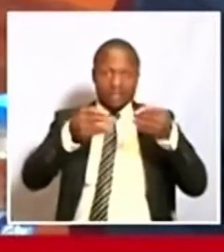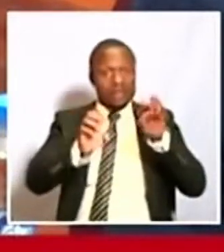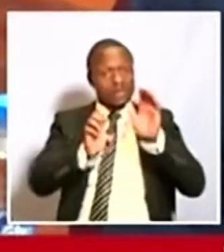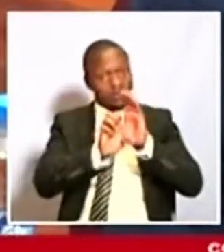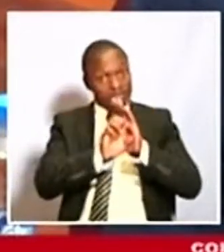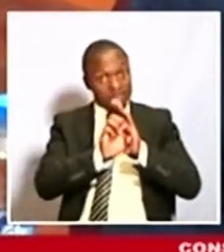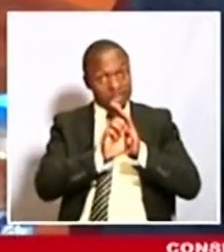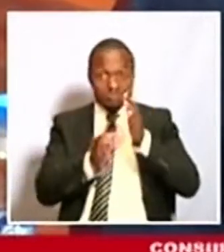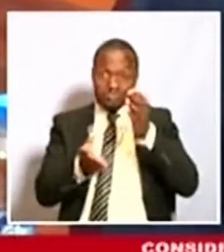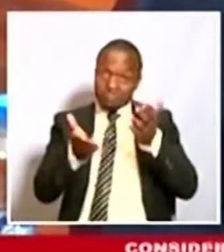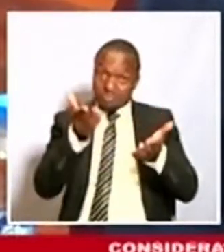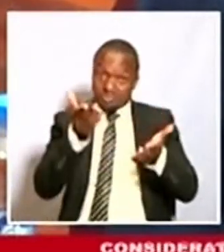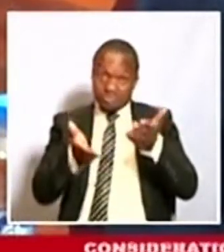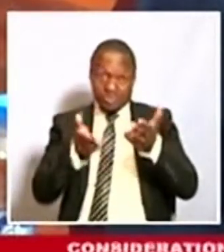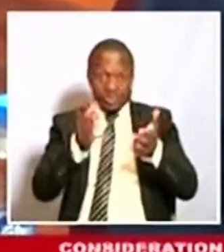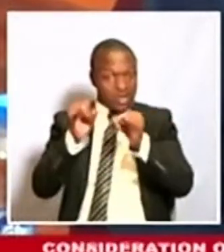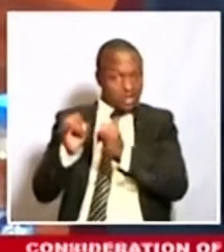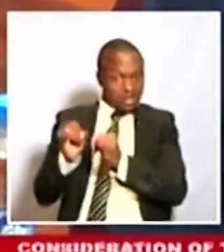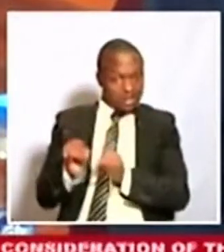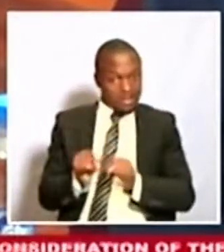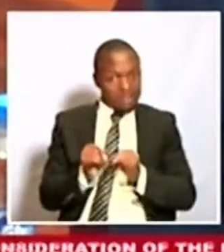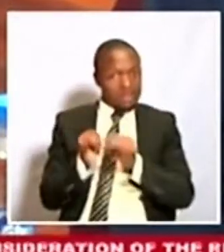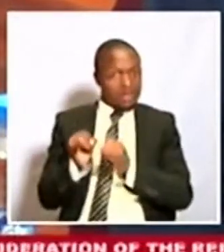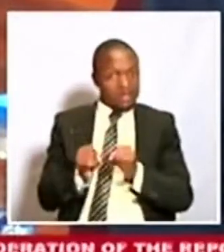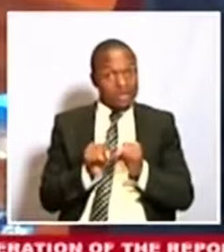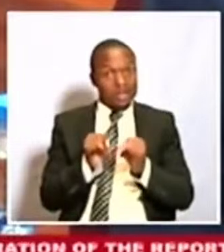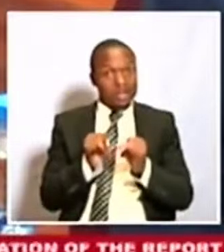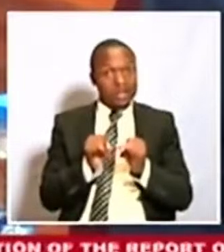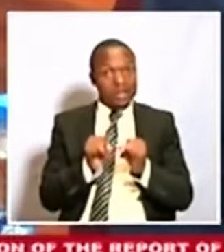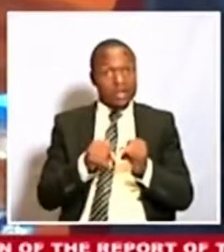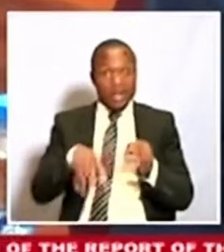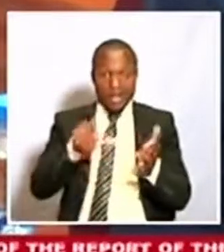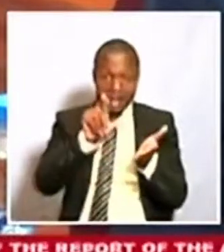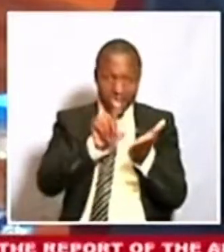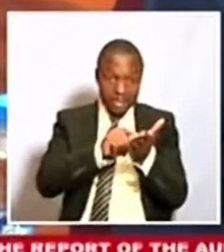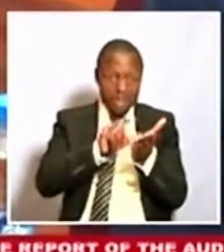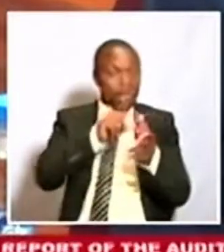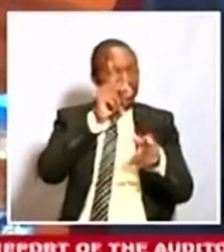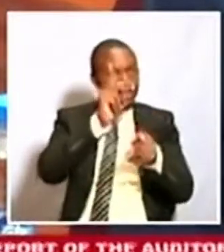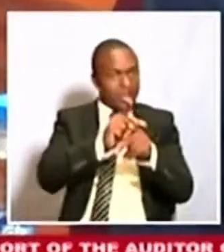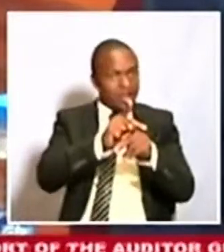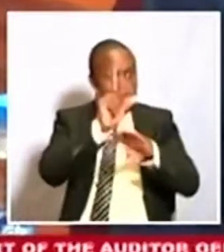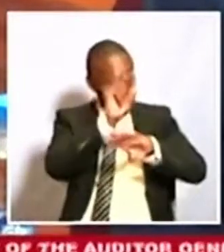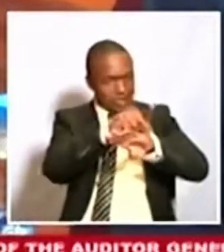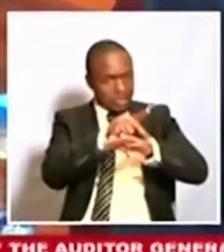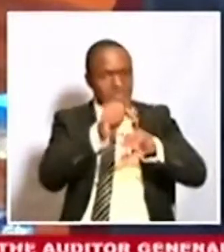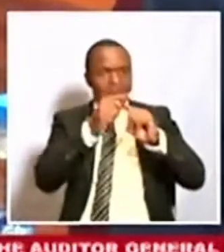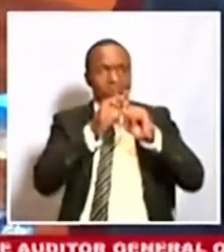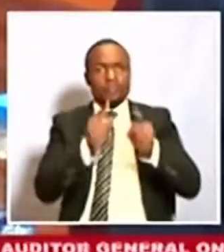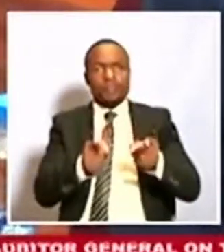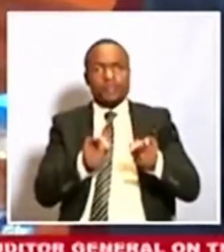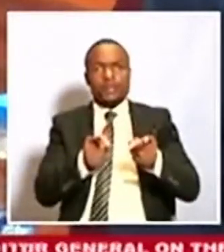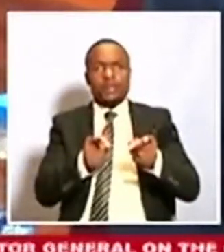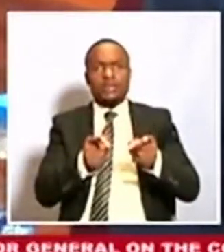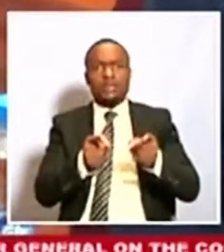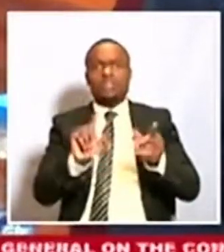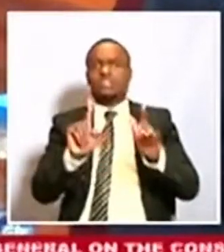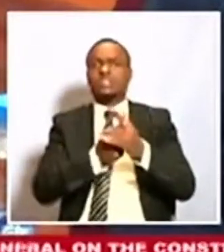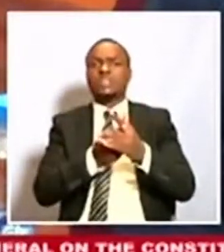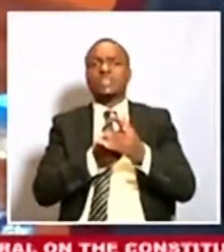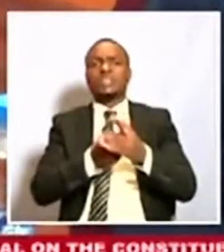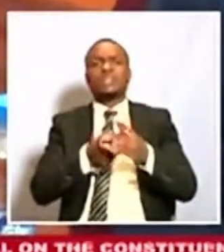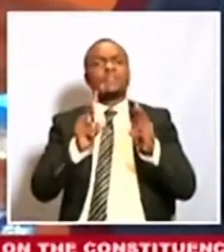Instead of maybe implementing a poultry project, people would implement maybe a village